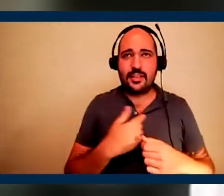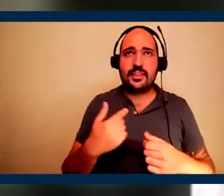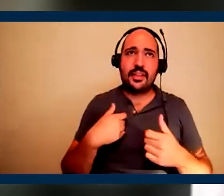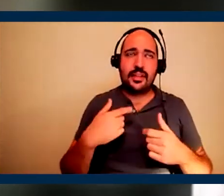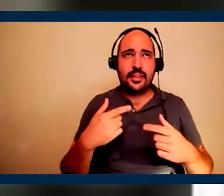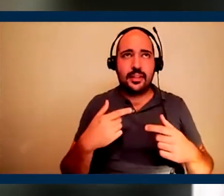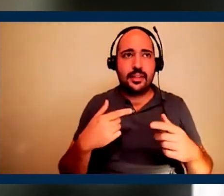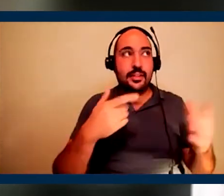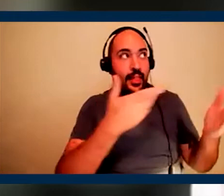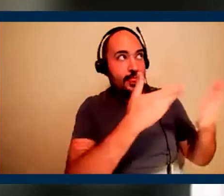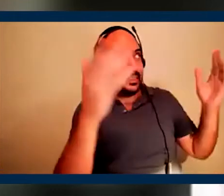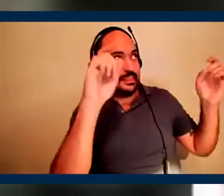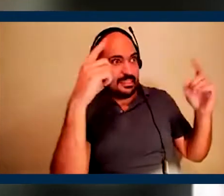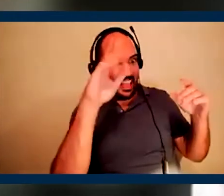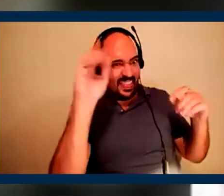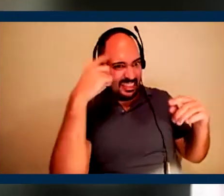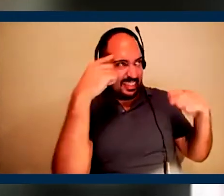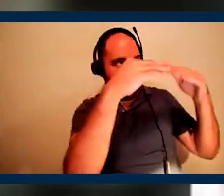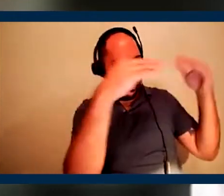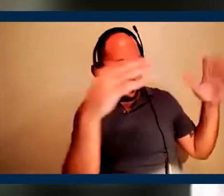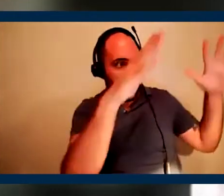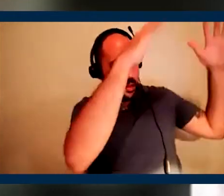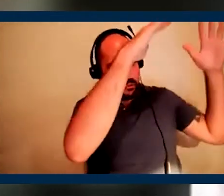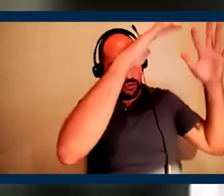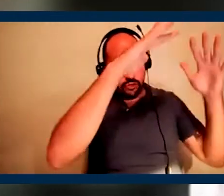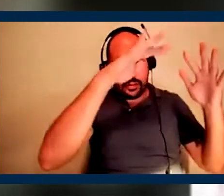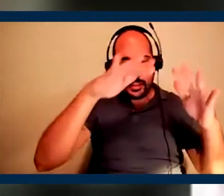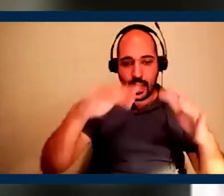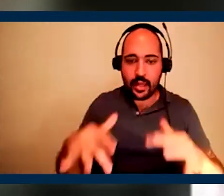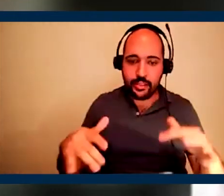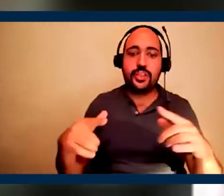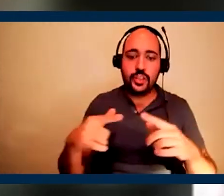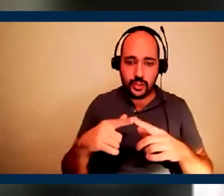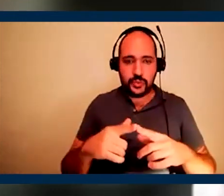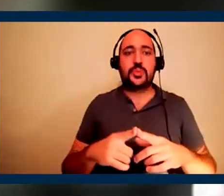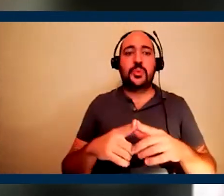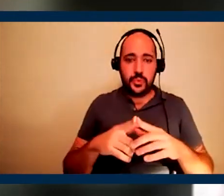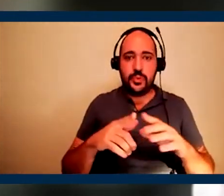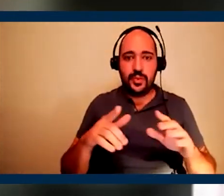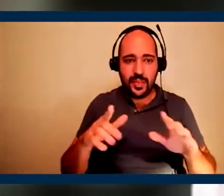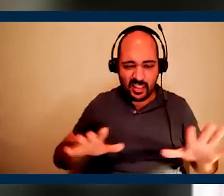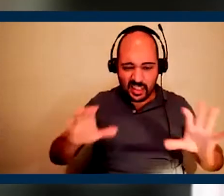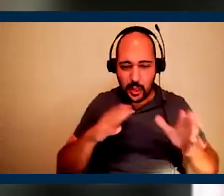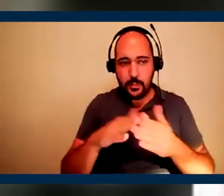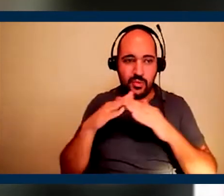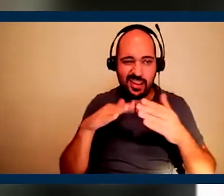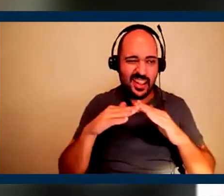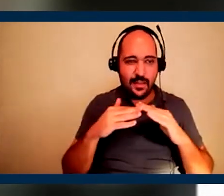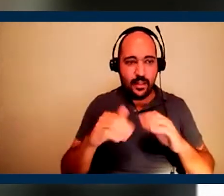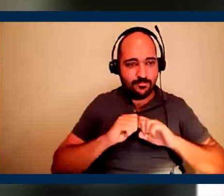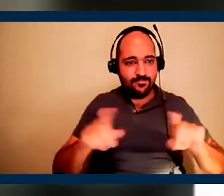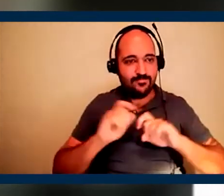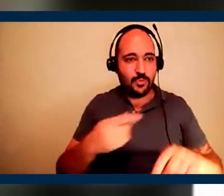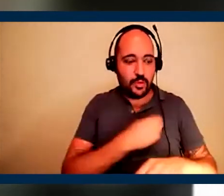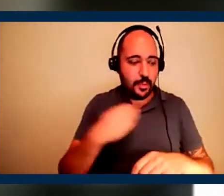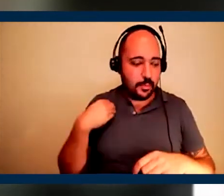level, bring them down to the CDP level, and disseminate them out to the members. We also recently opened up our